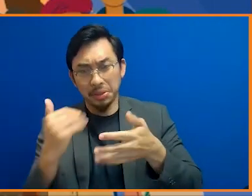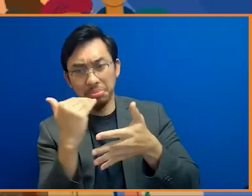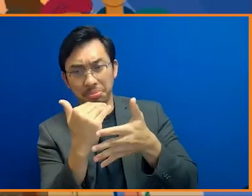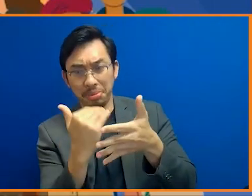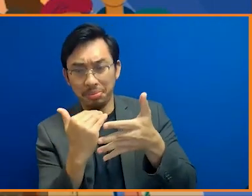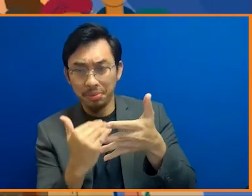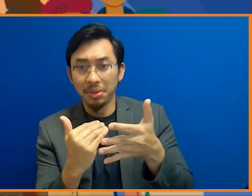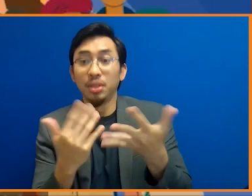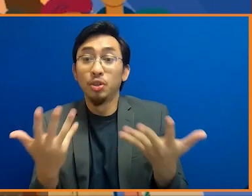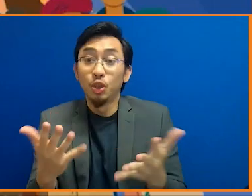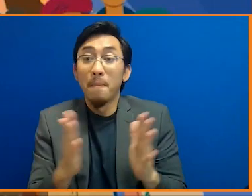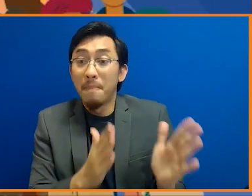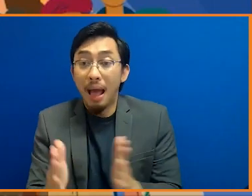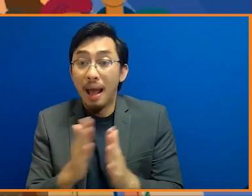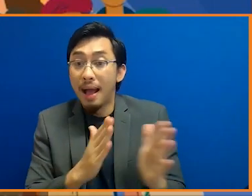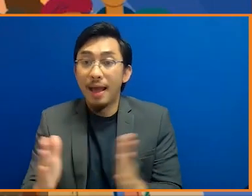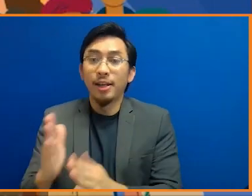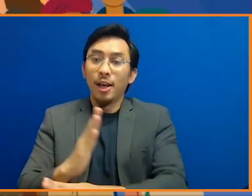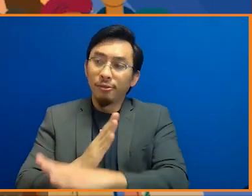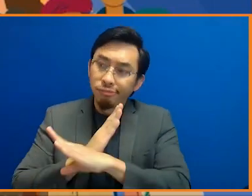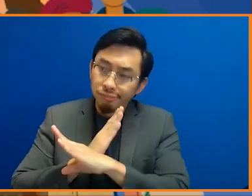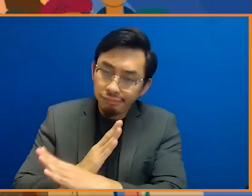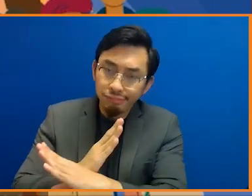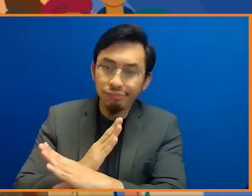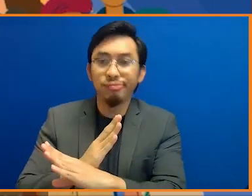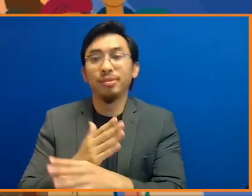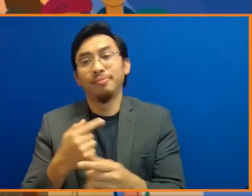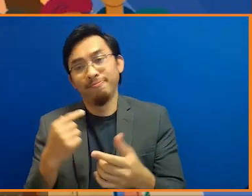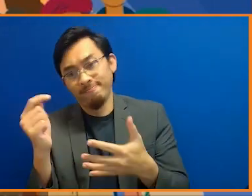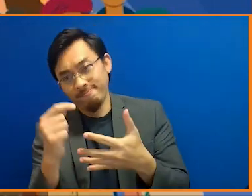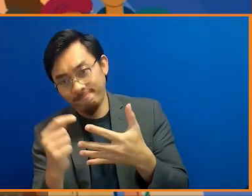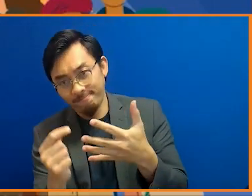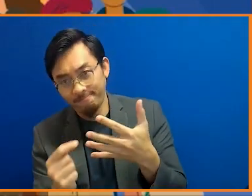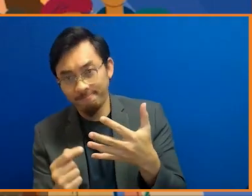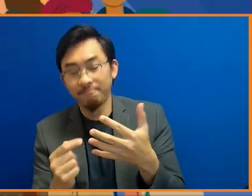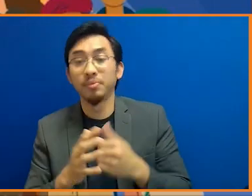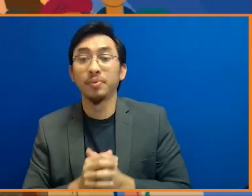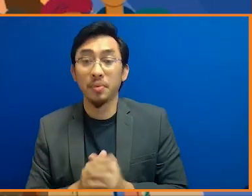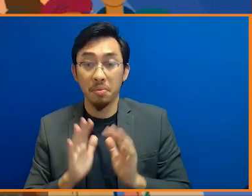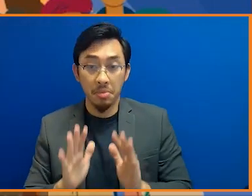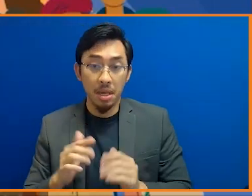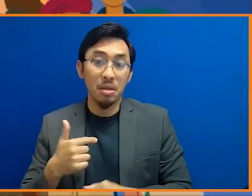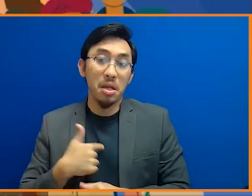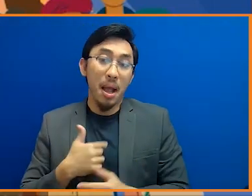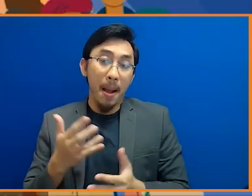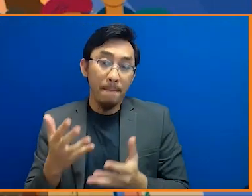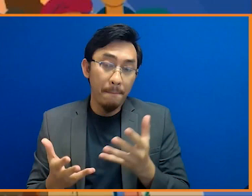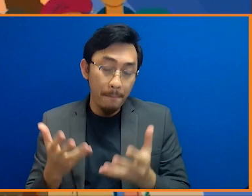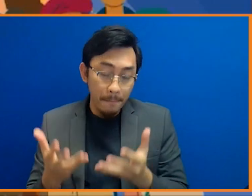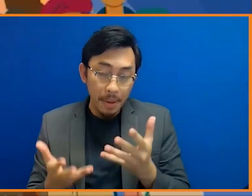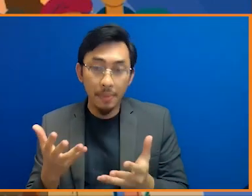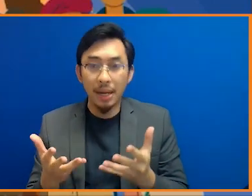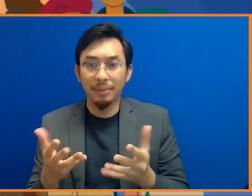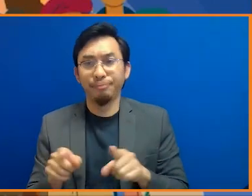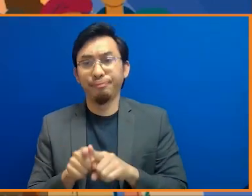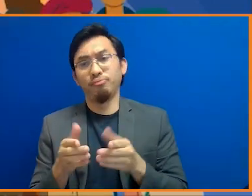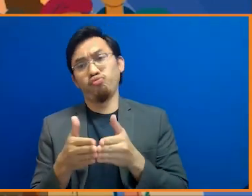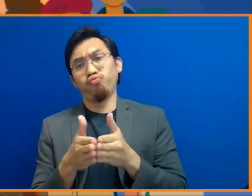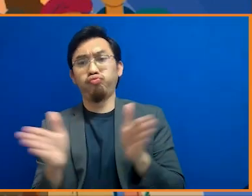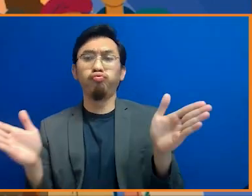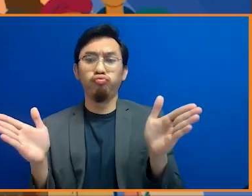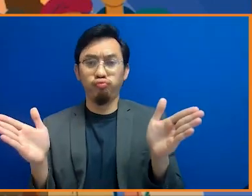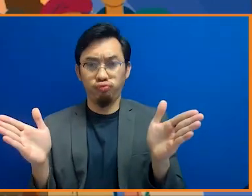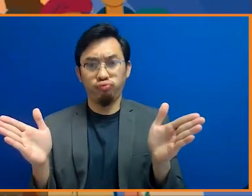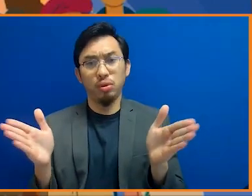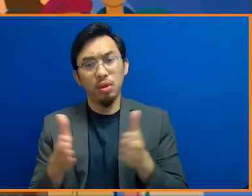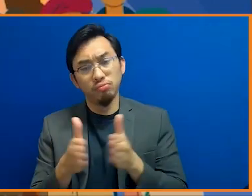to review measures on disaster mitigation and disaster preparedness. Um, my side, I will probably a